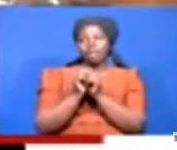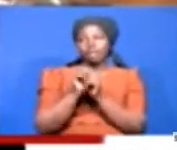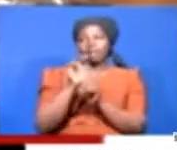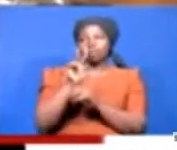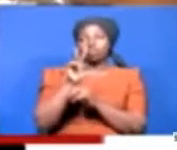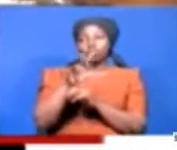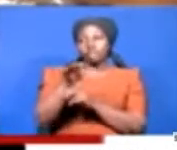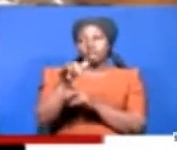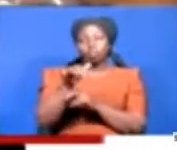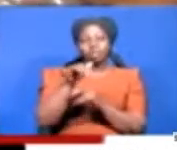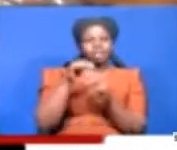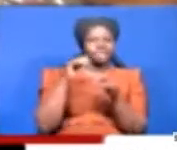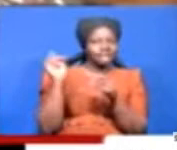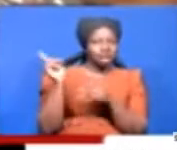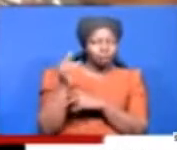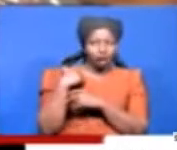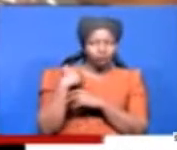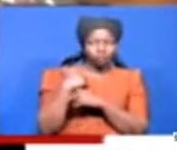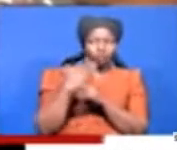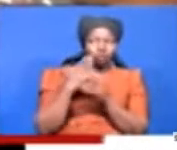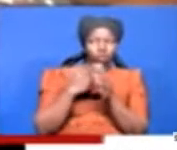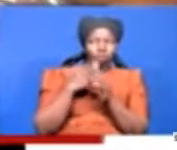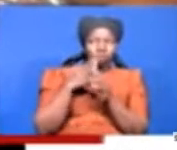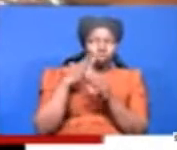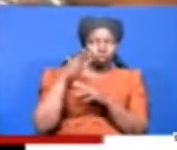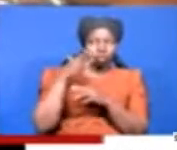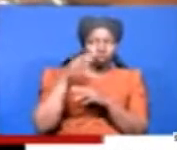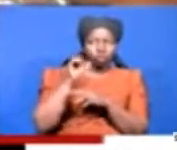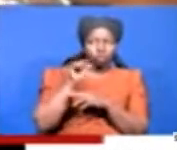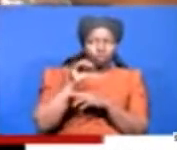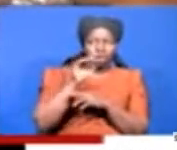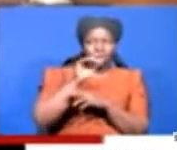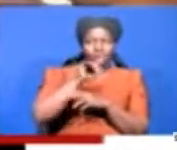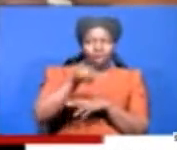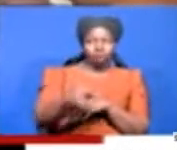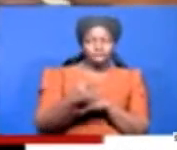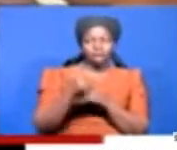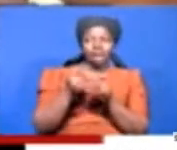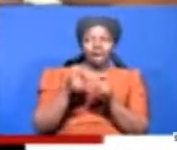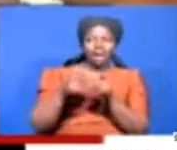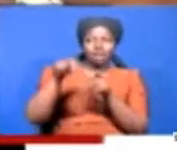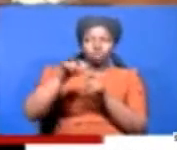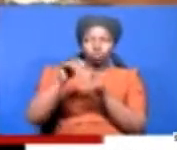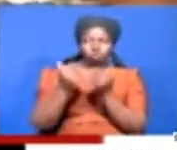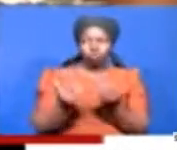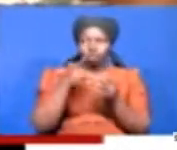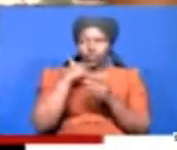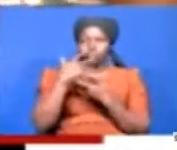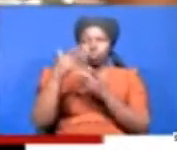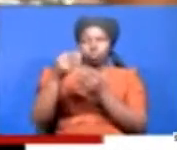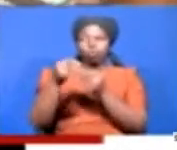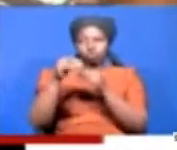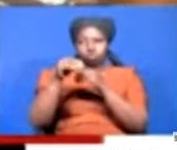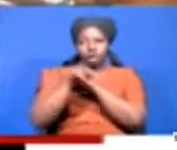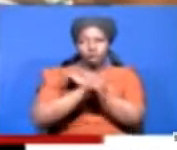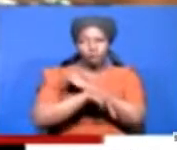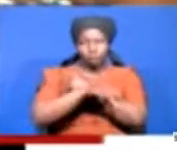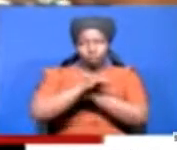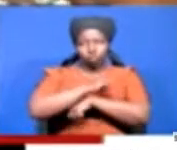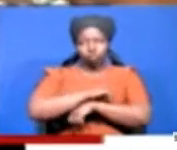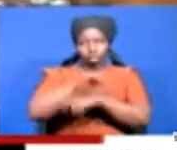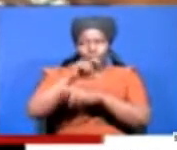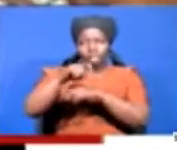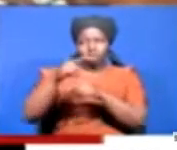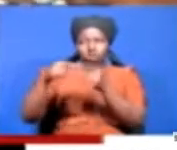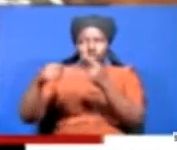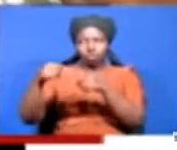close to 50,000 extra children who go to private primary schools, and then they have to compete for the other